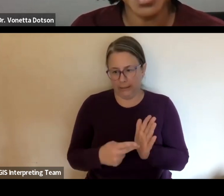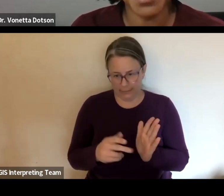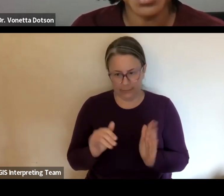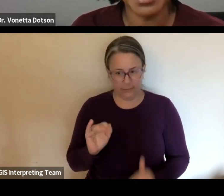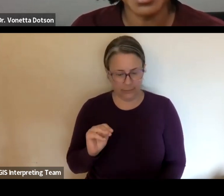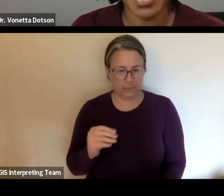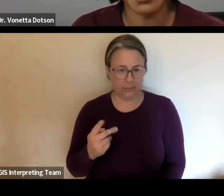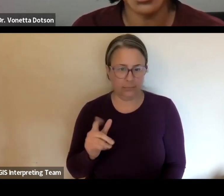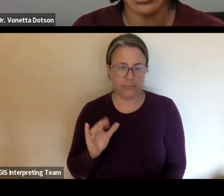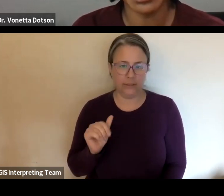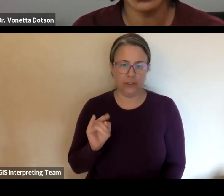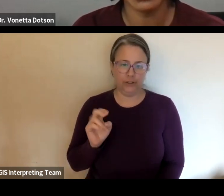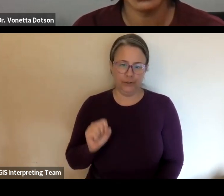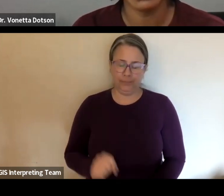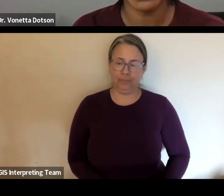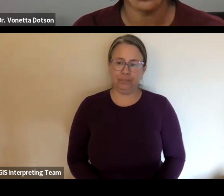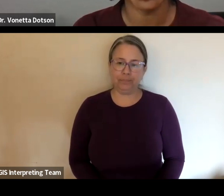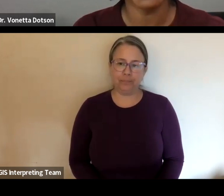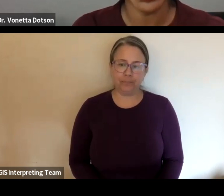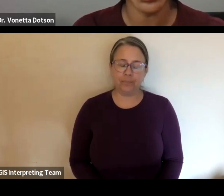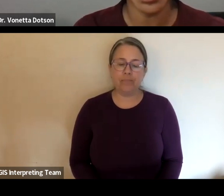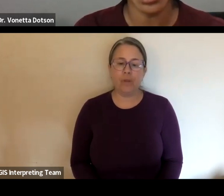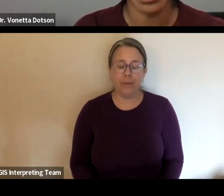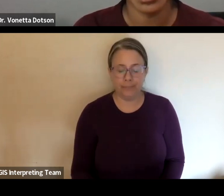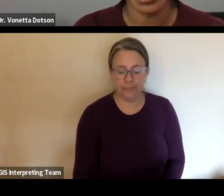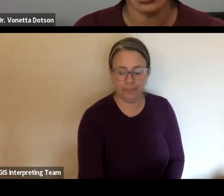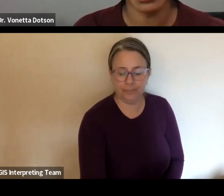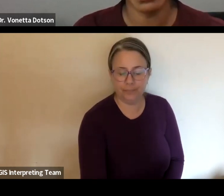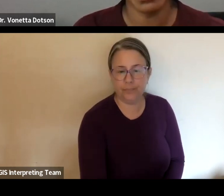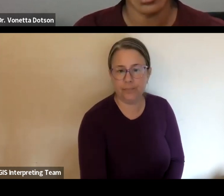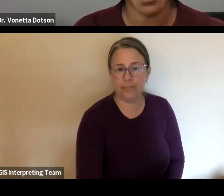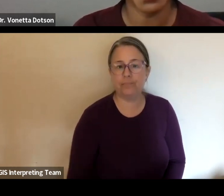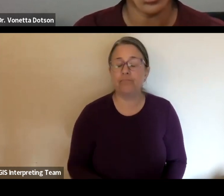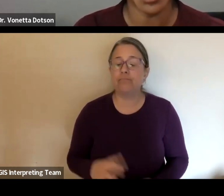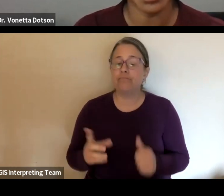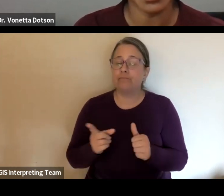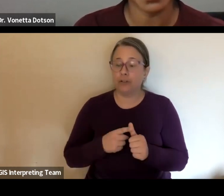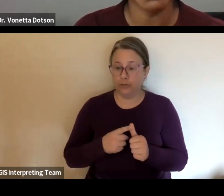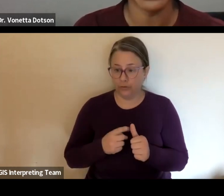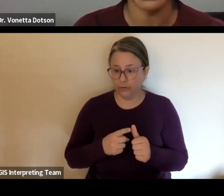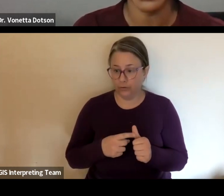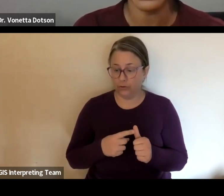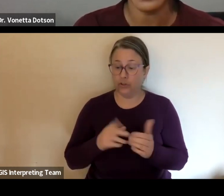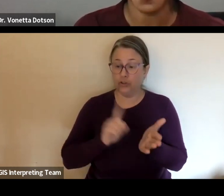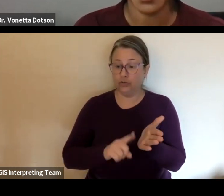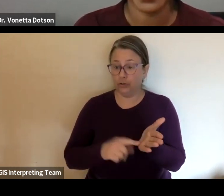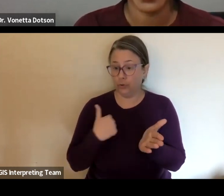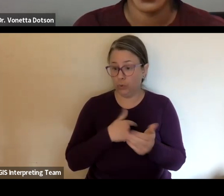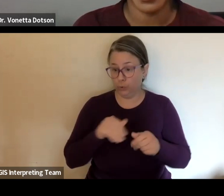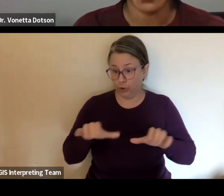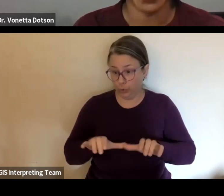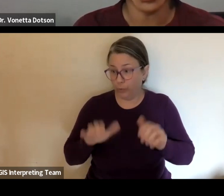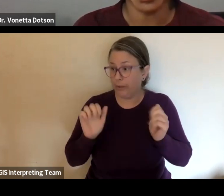research that we are doing might not be able to be generalized to the